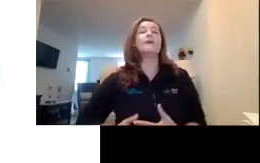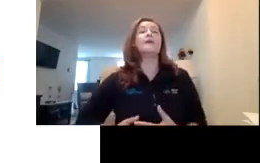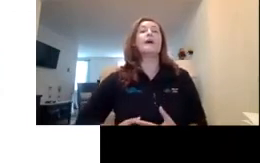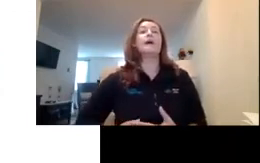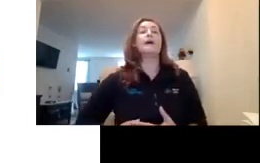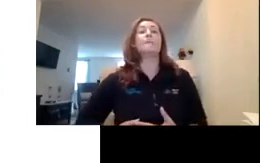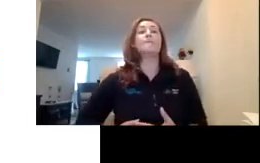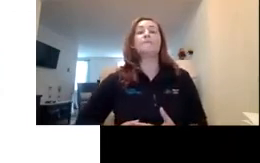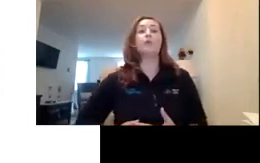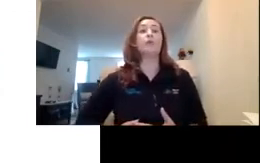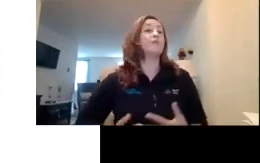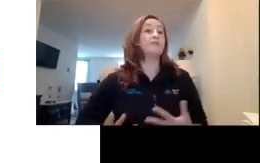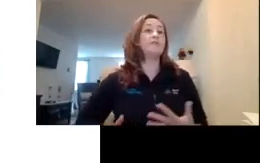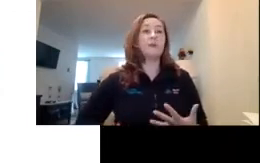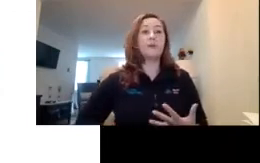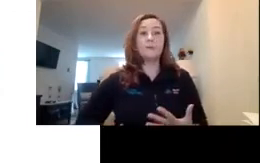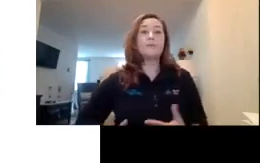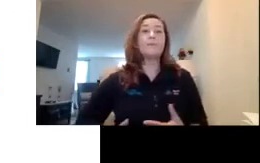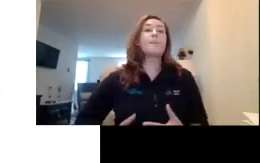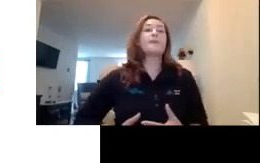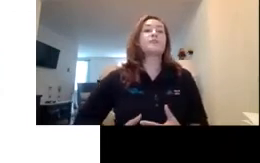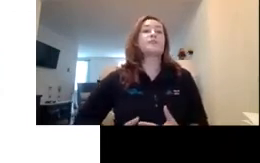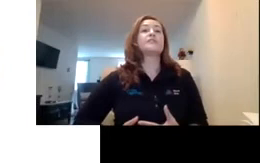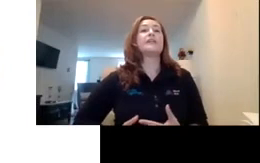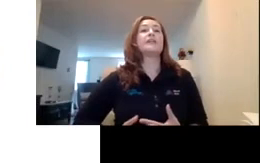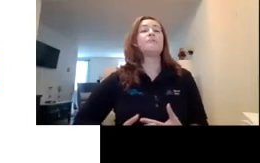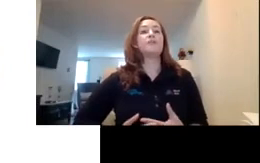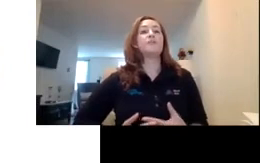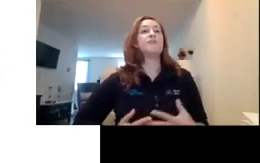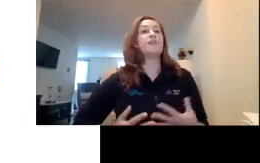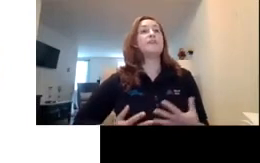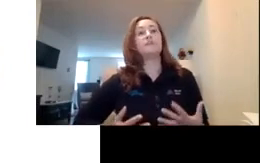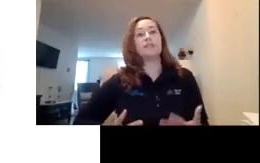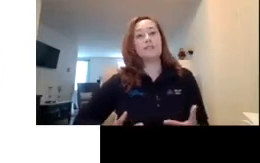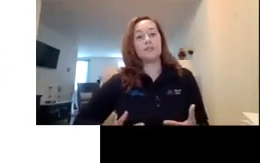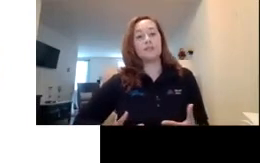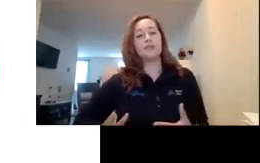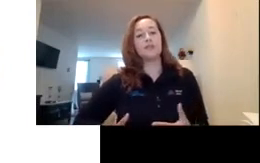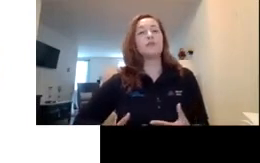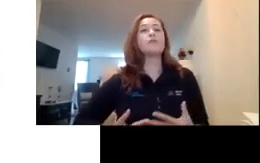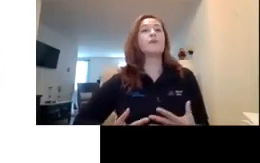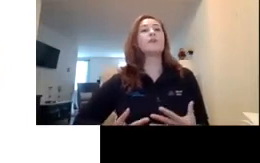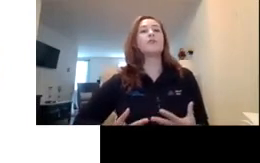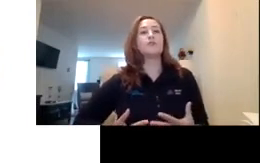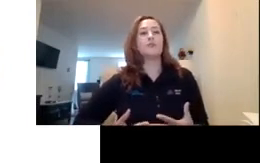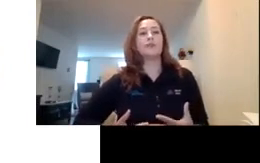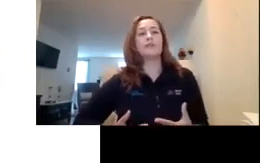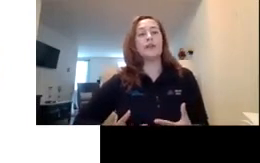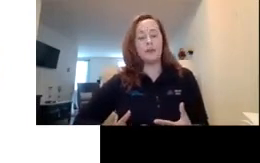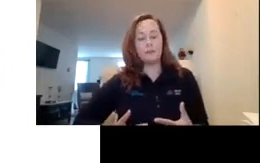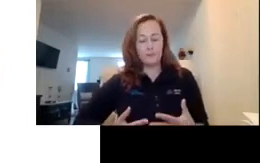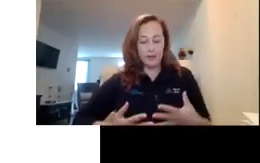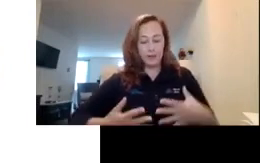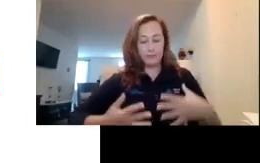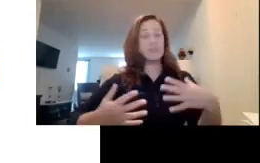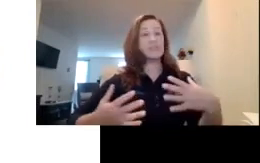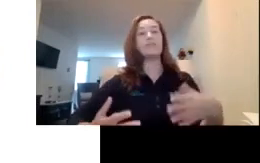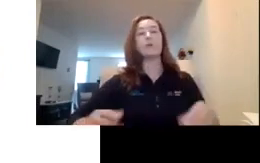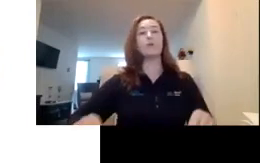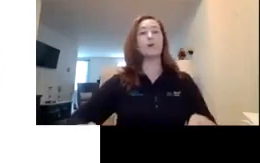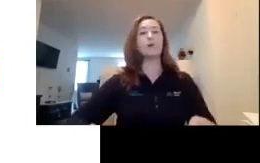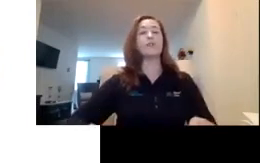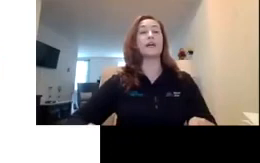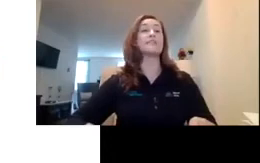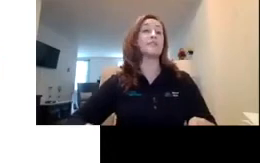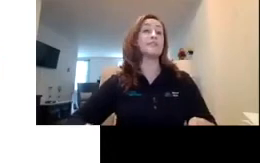virtually, or over the phone, translating patient-facing material, and also making sure that that